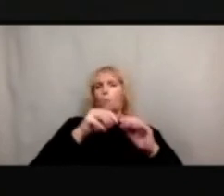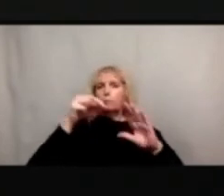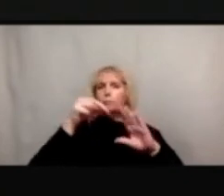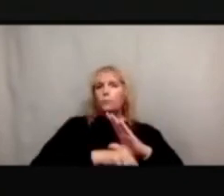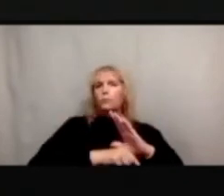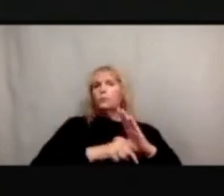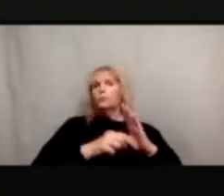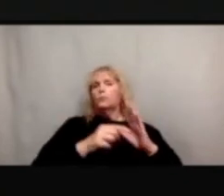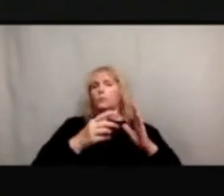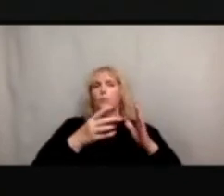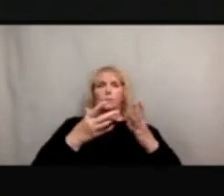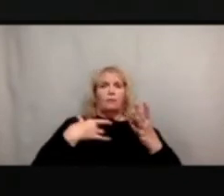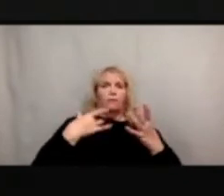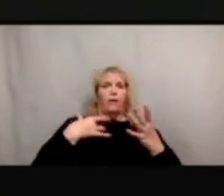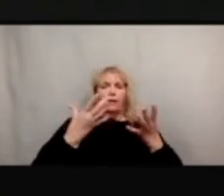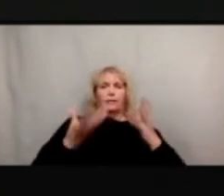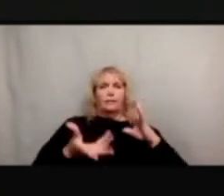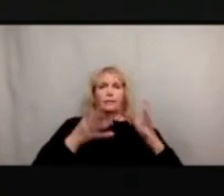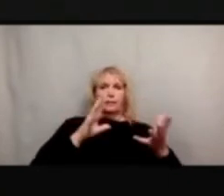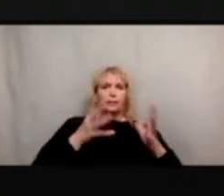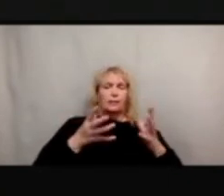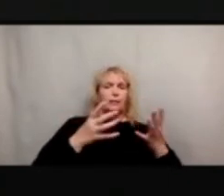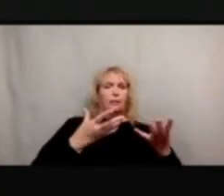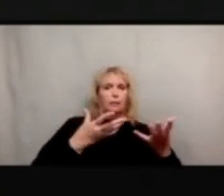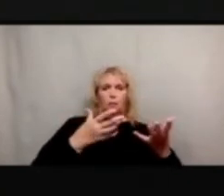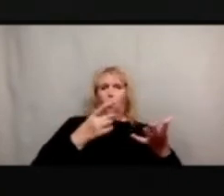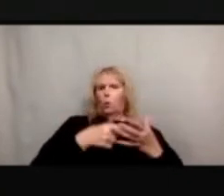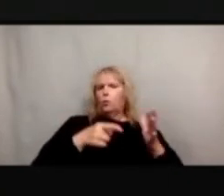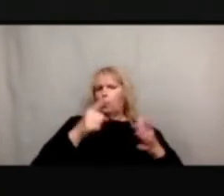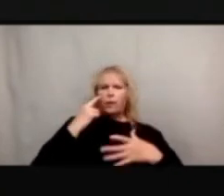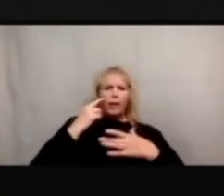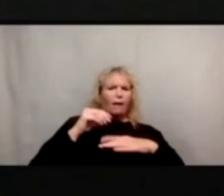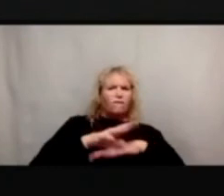to people who are in those kind of, helping roles?